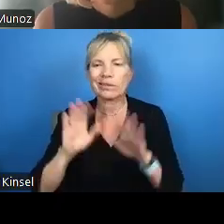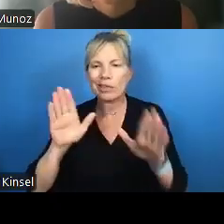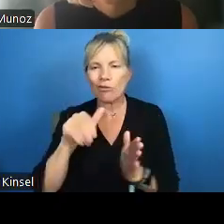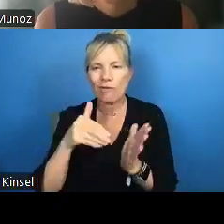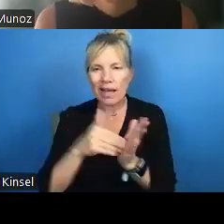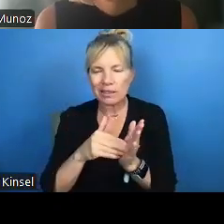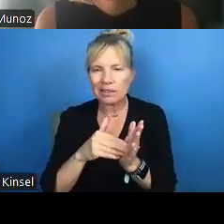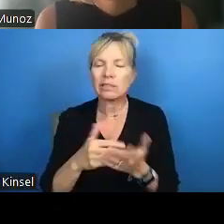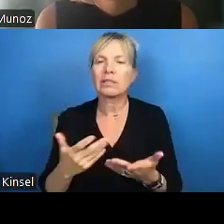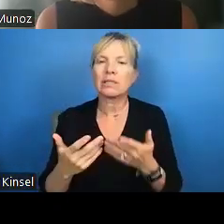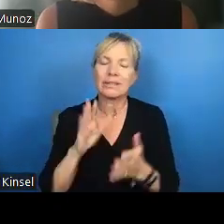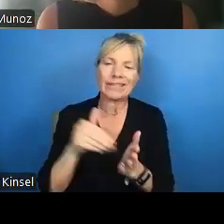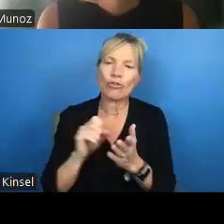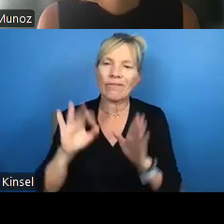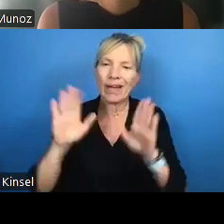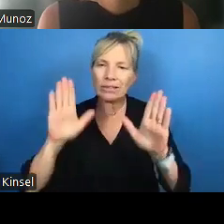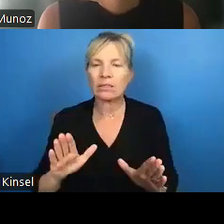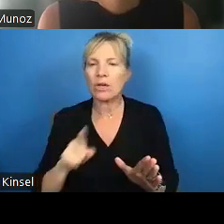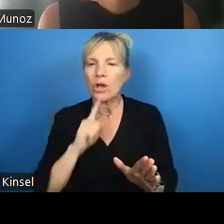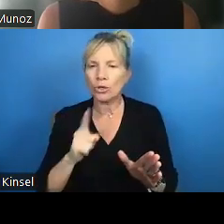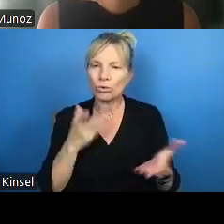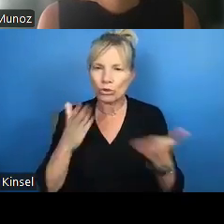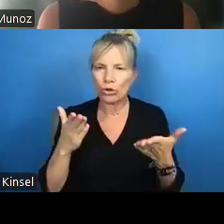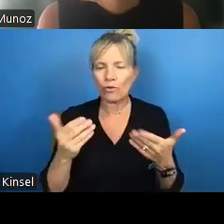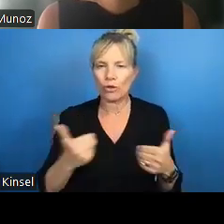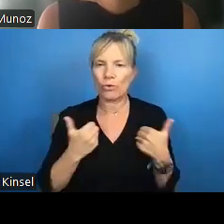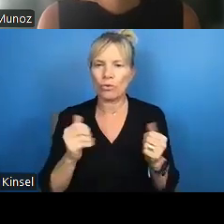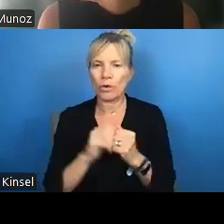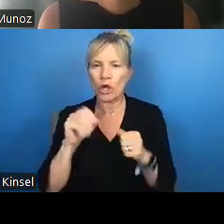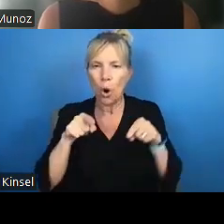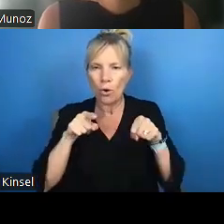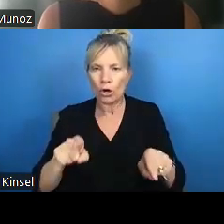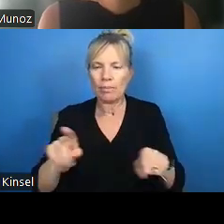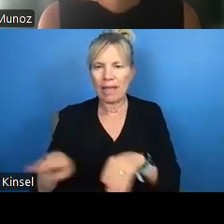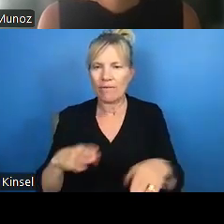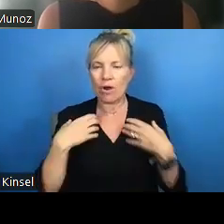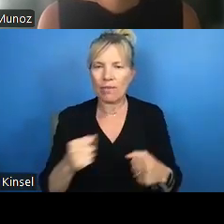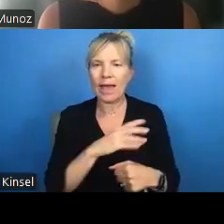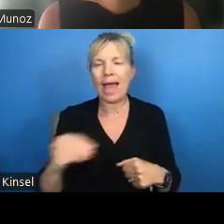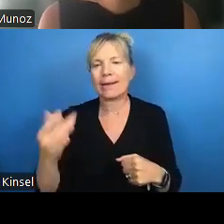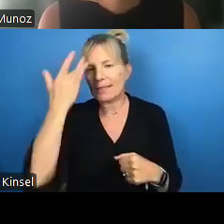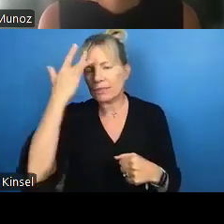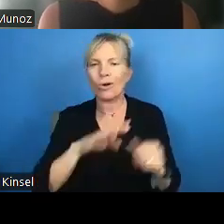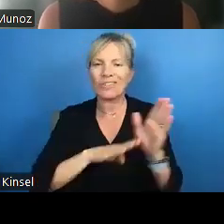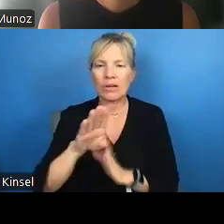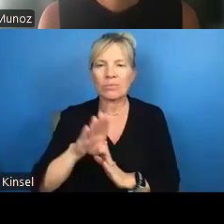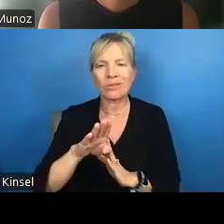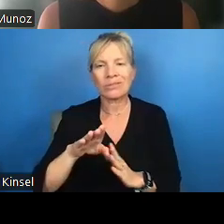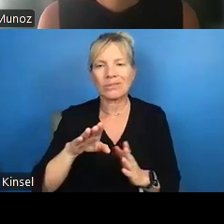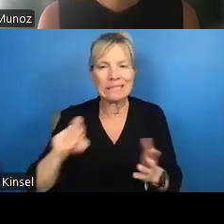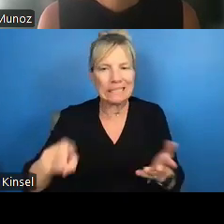is serving youth that have co-occurring behavioral health and intellectual or developmental